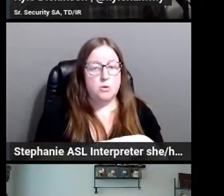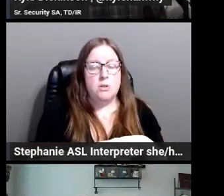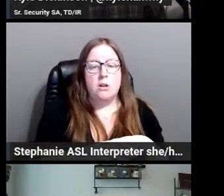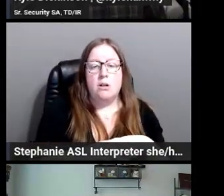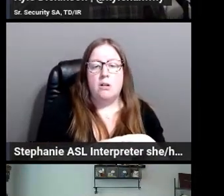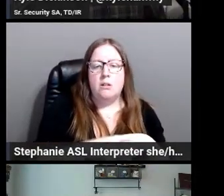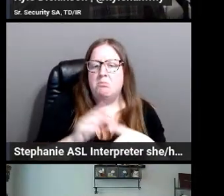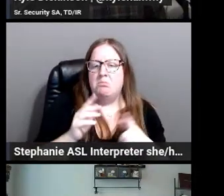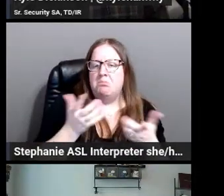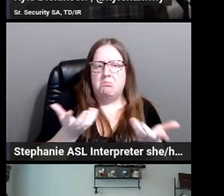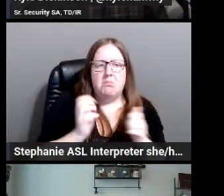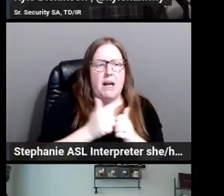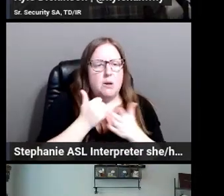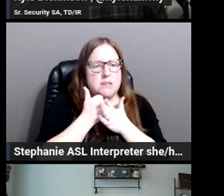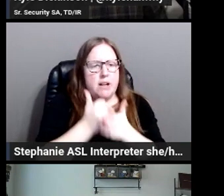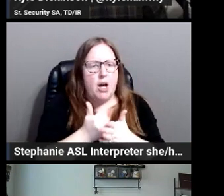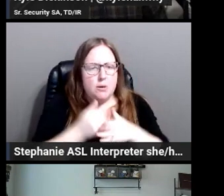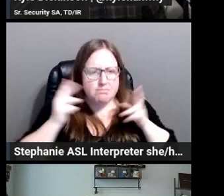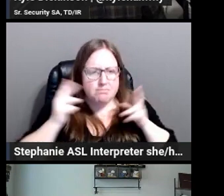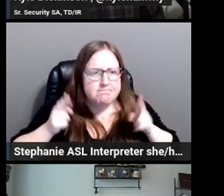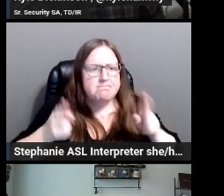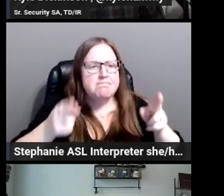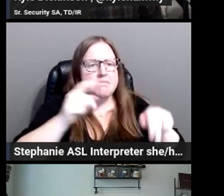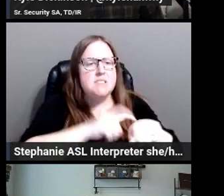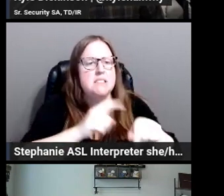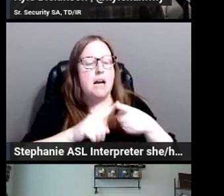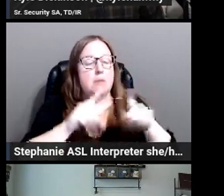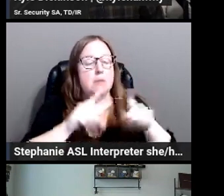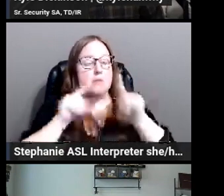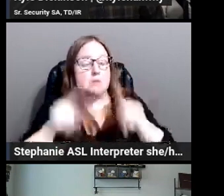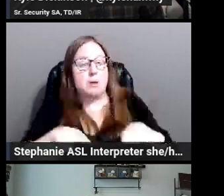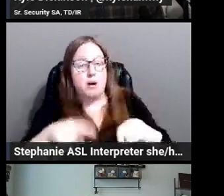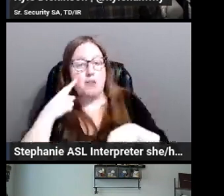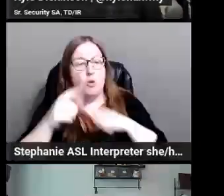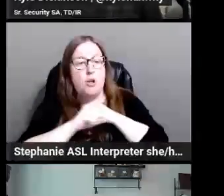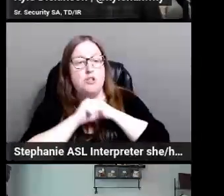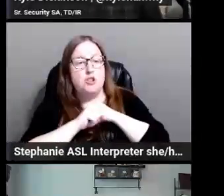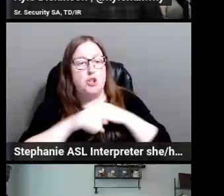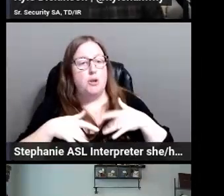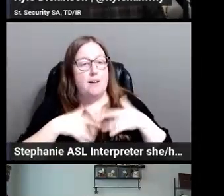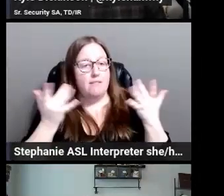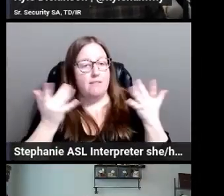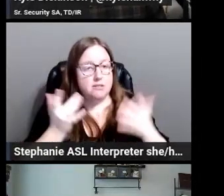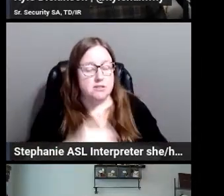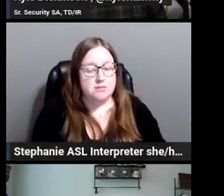could help speed up the time to respond to a security event?